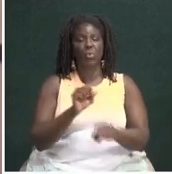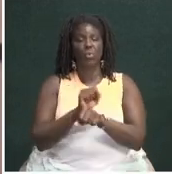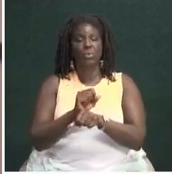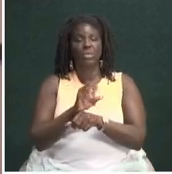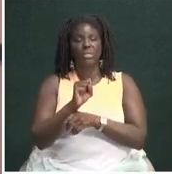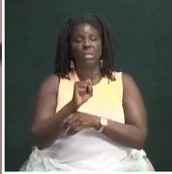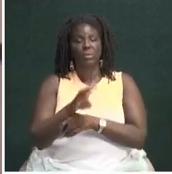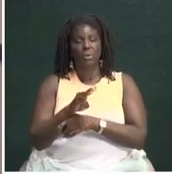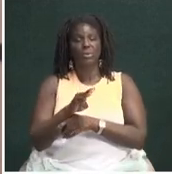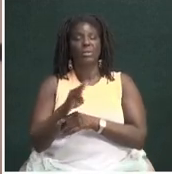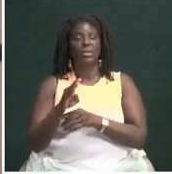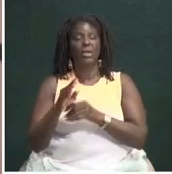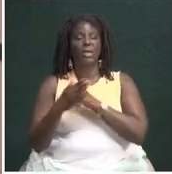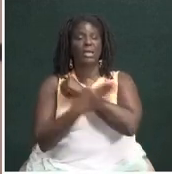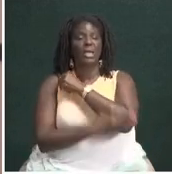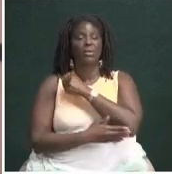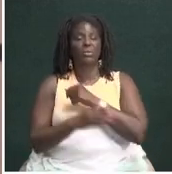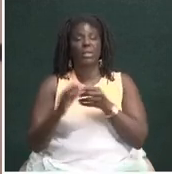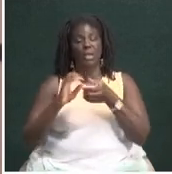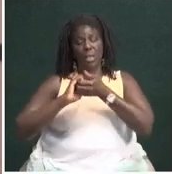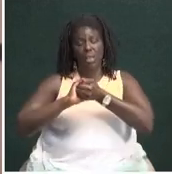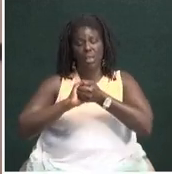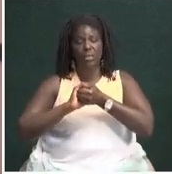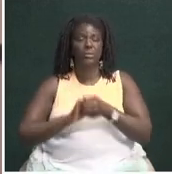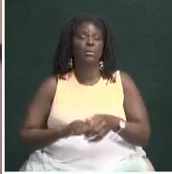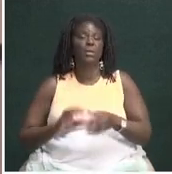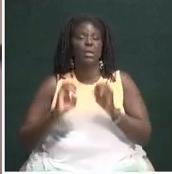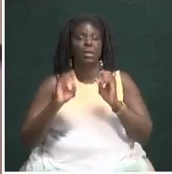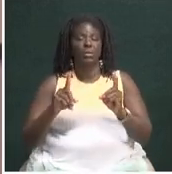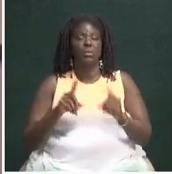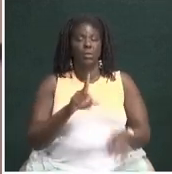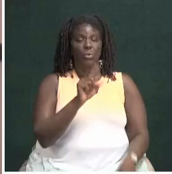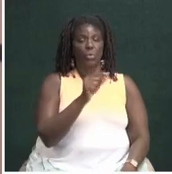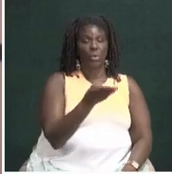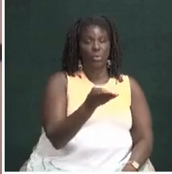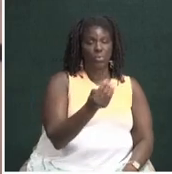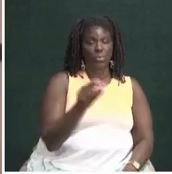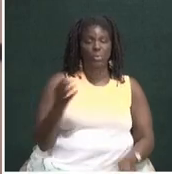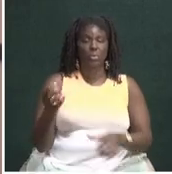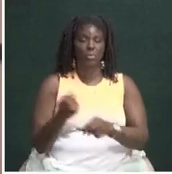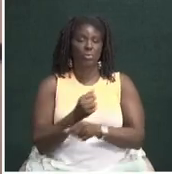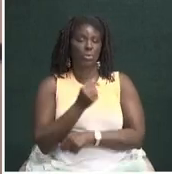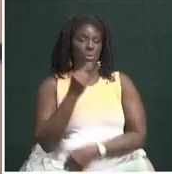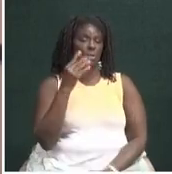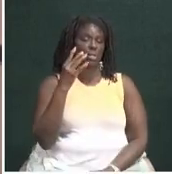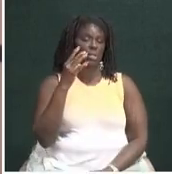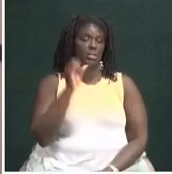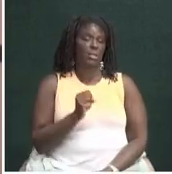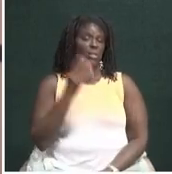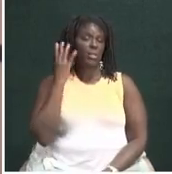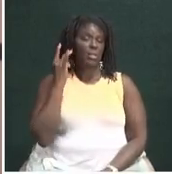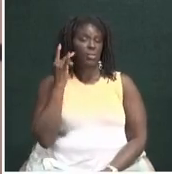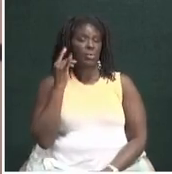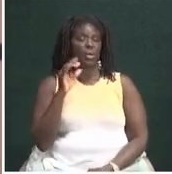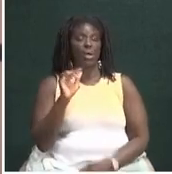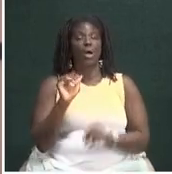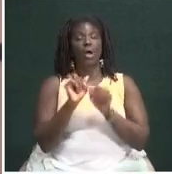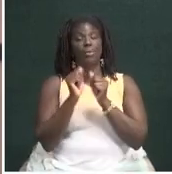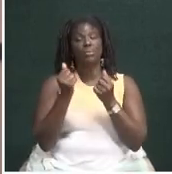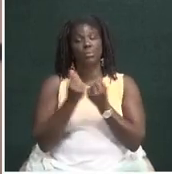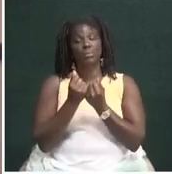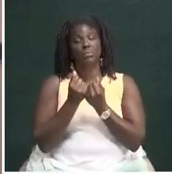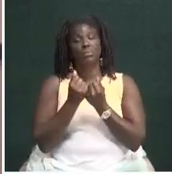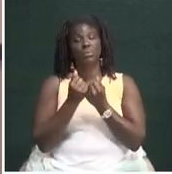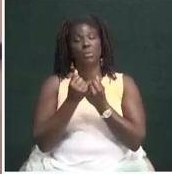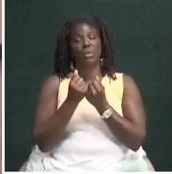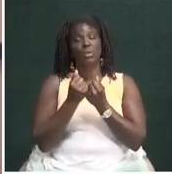for Education. In 2014, Randall won the Southern California Association of Governors President's